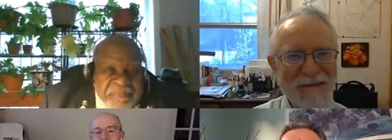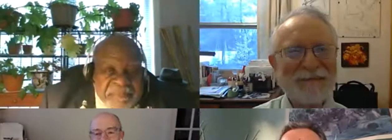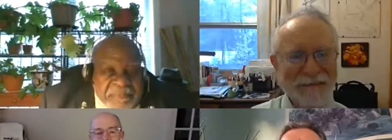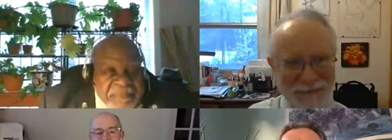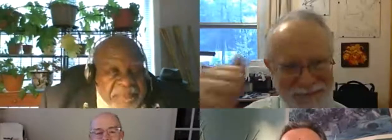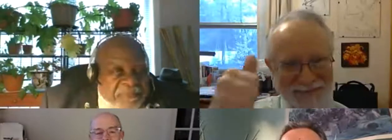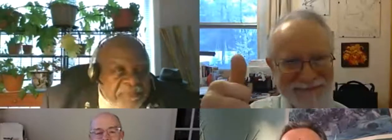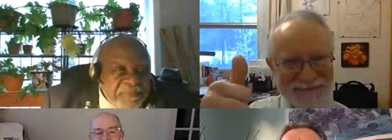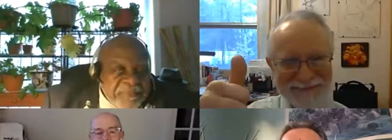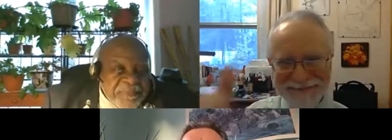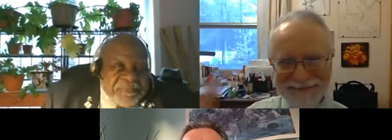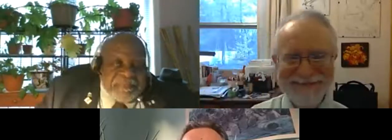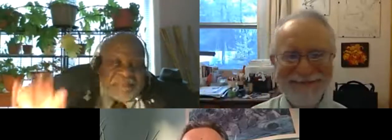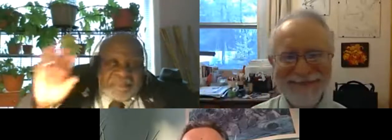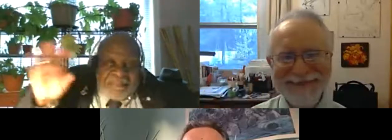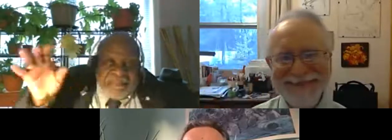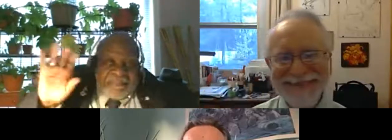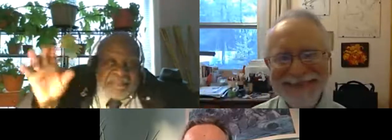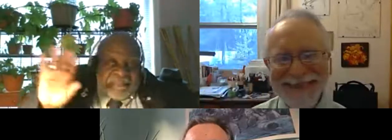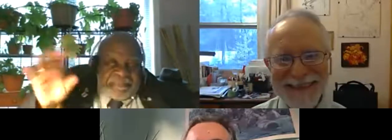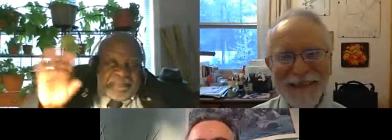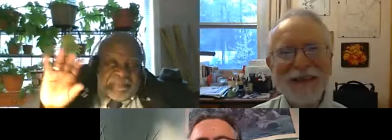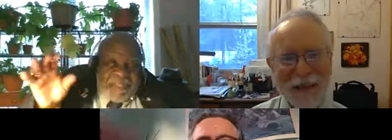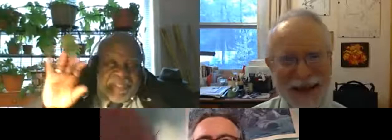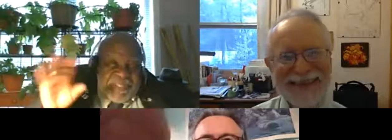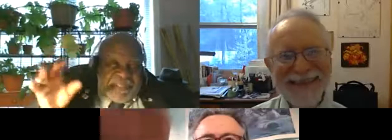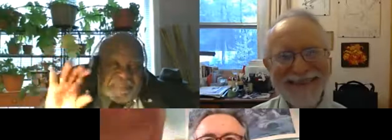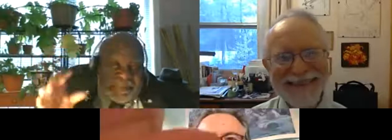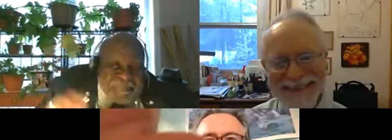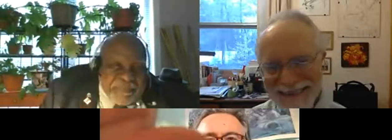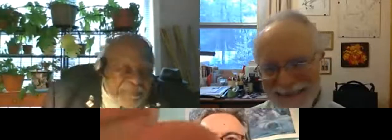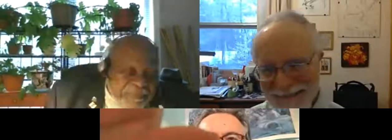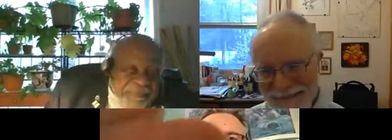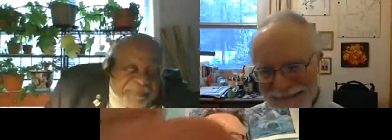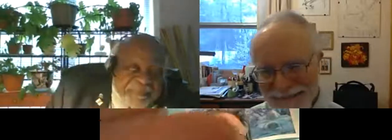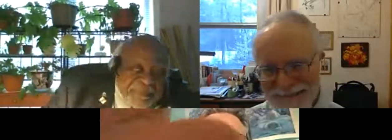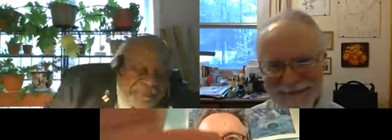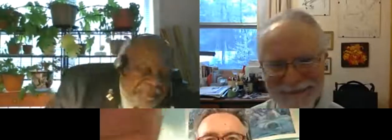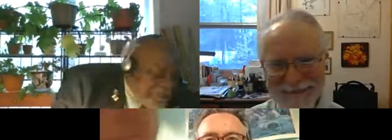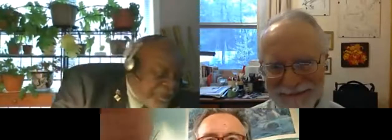look for it there. Good night. Good night. Good night. Bye.